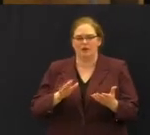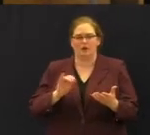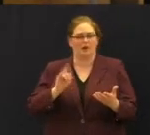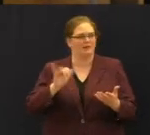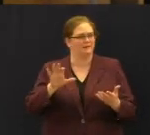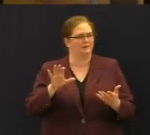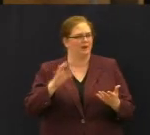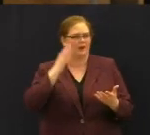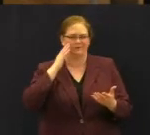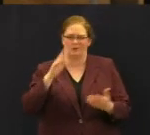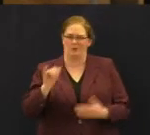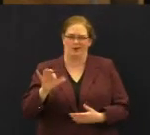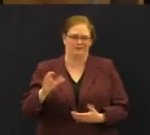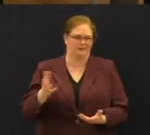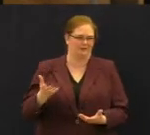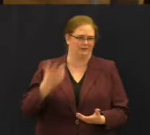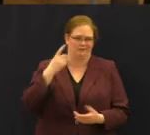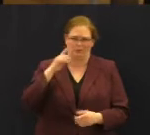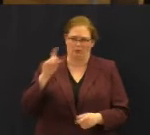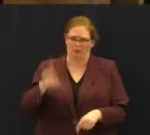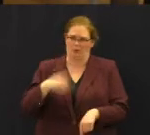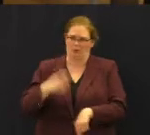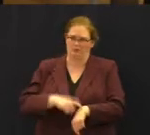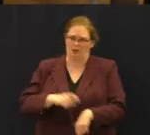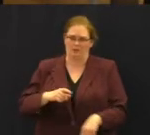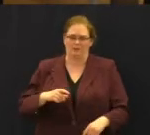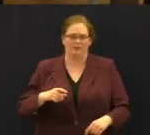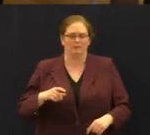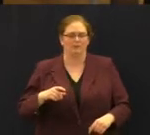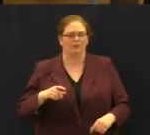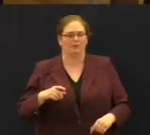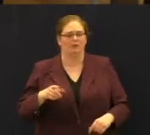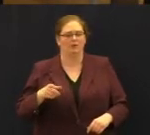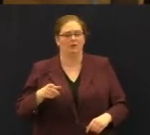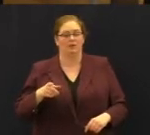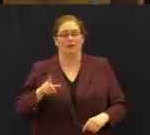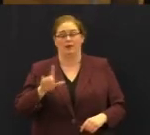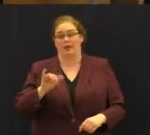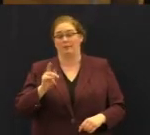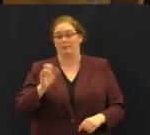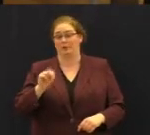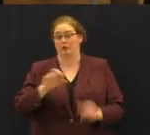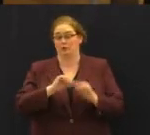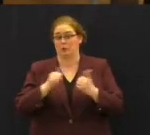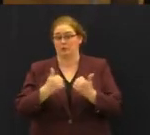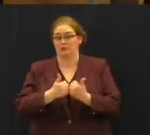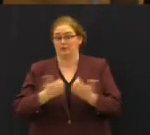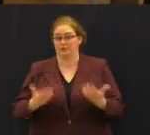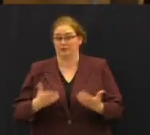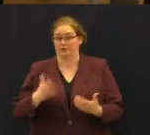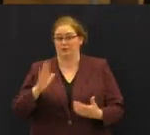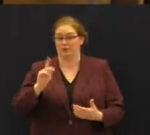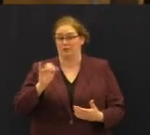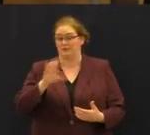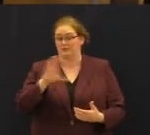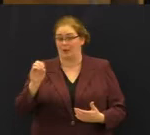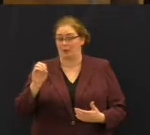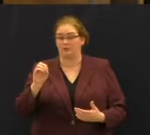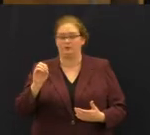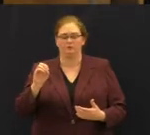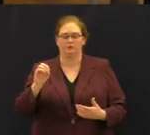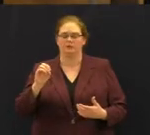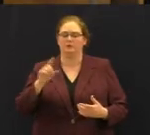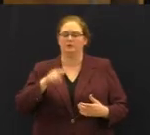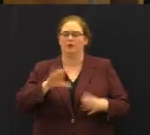I've known Isaac for a long time. The Liberian Association here in Bucks County are just a group of